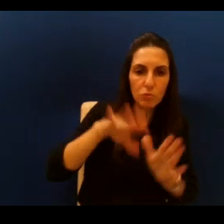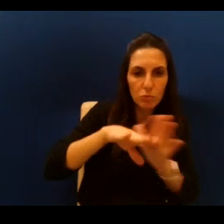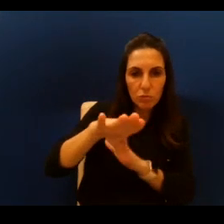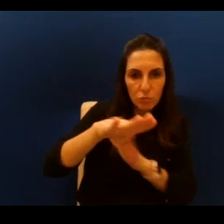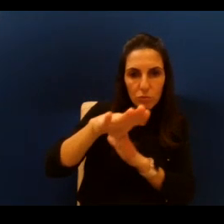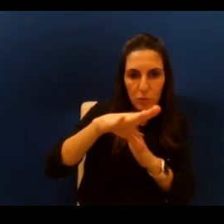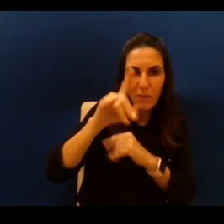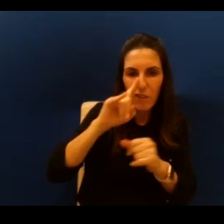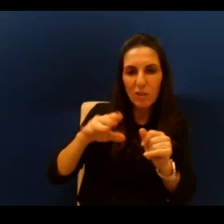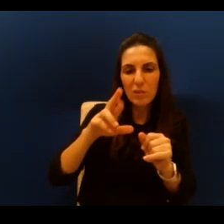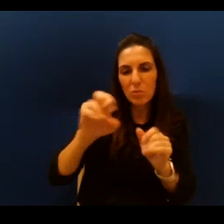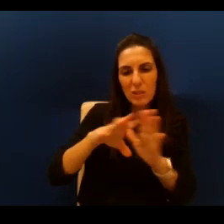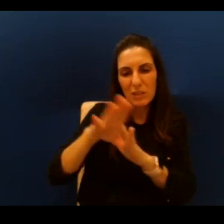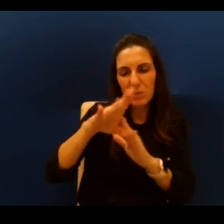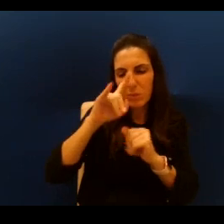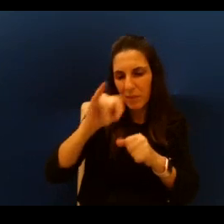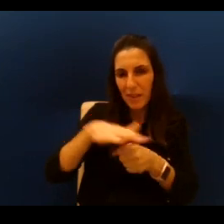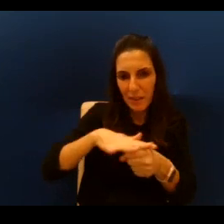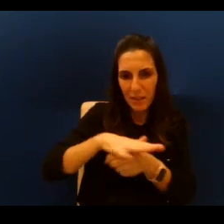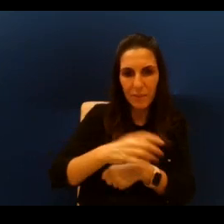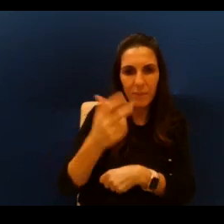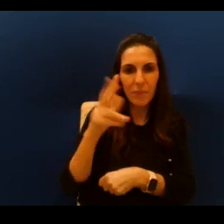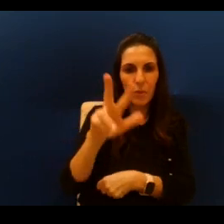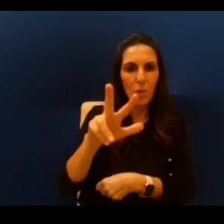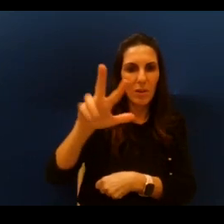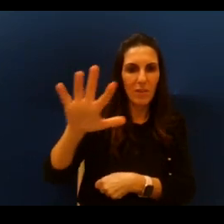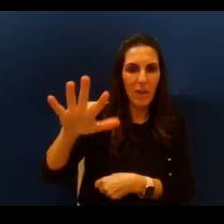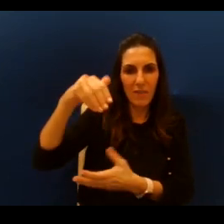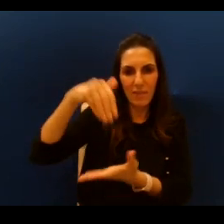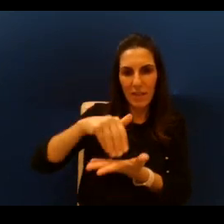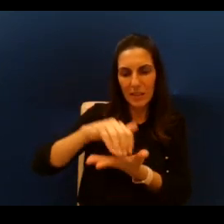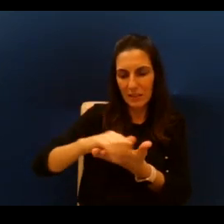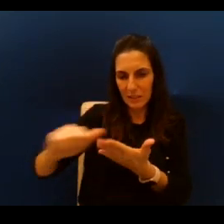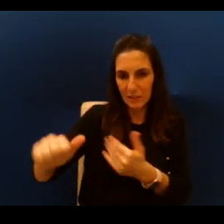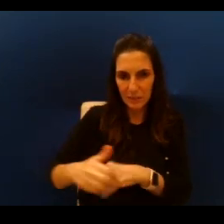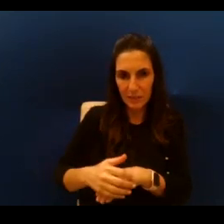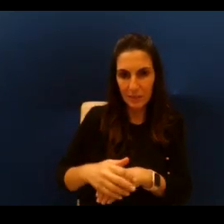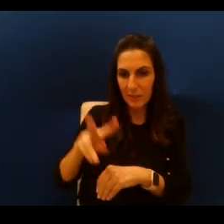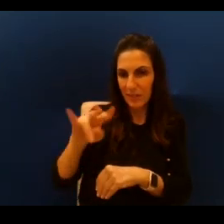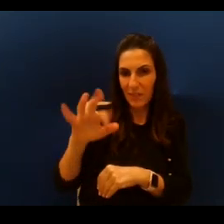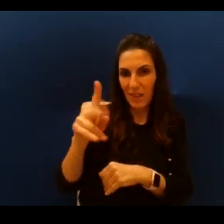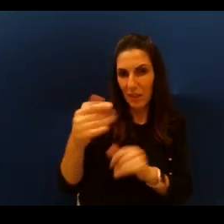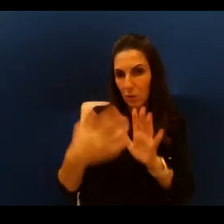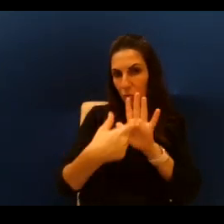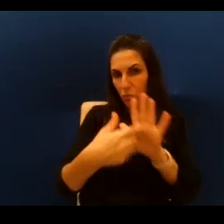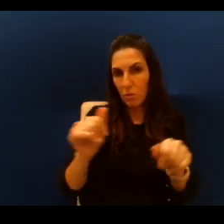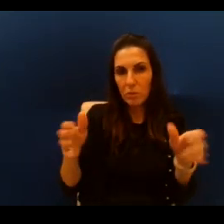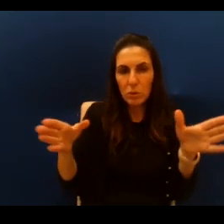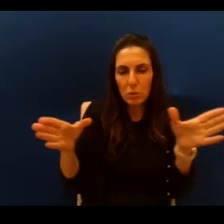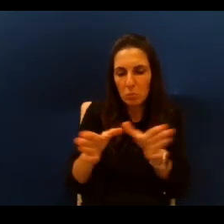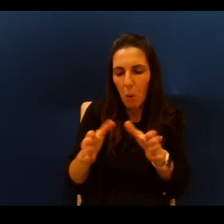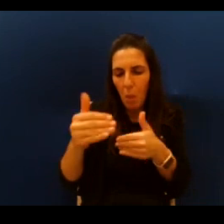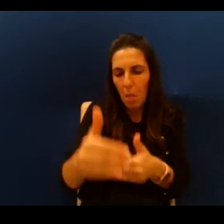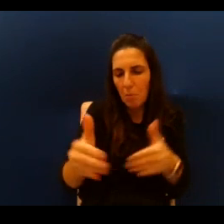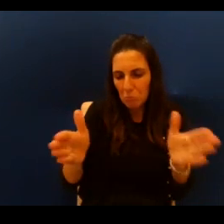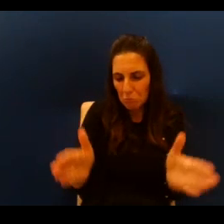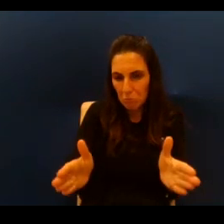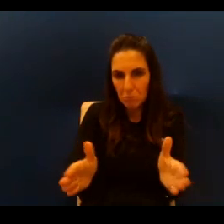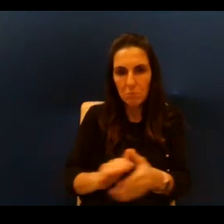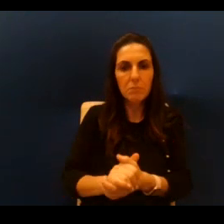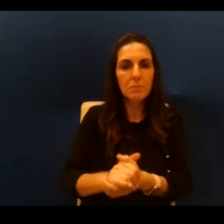this area at $35,000. Vicki has that on the screen right now. It's a small sliver.